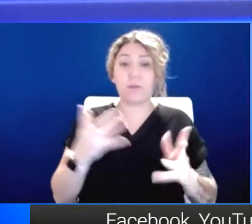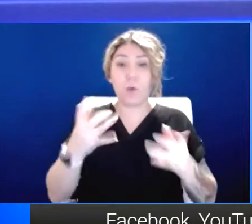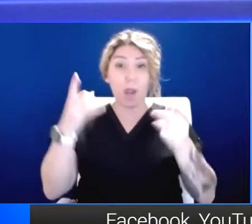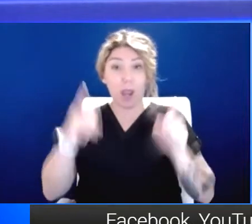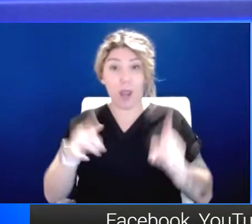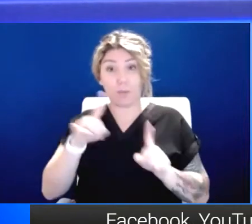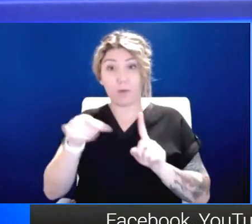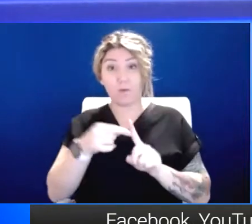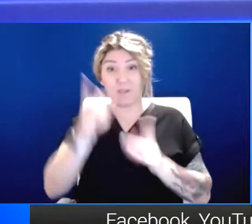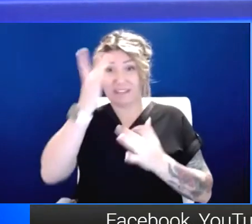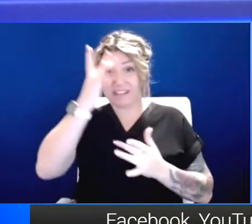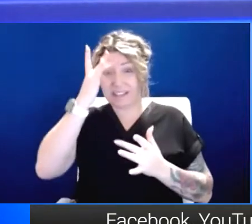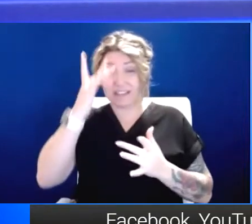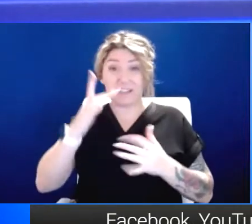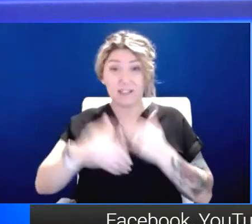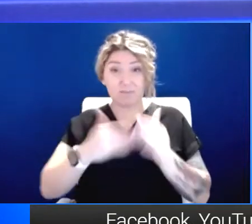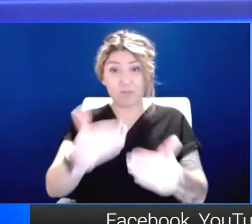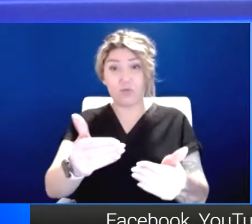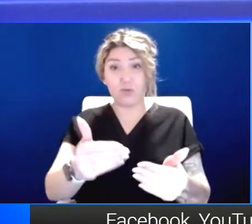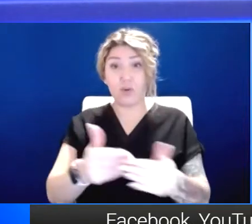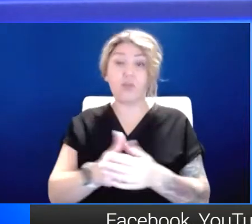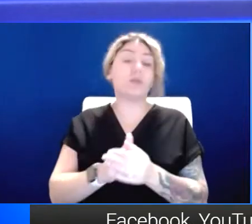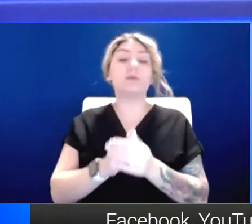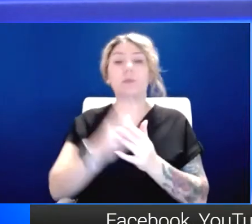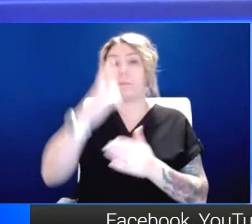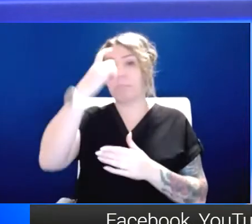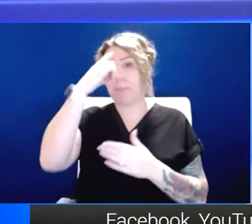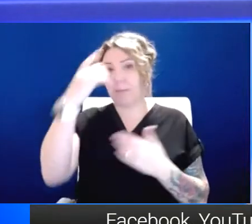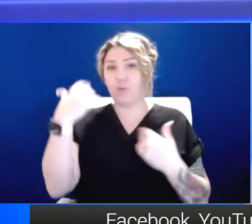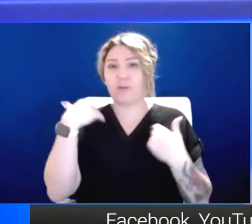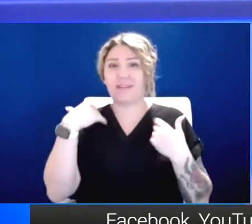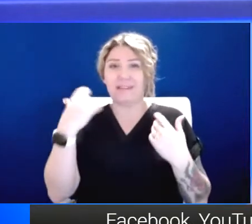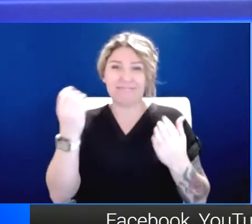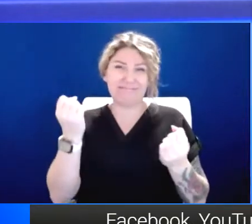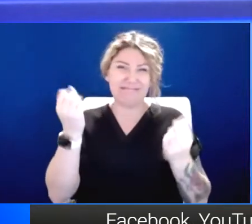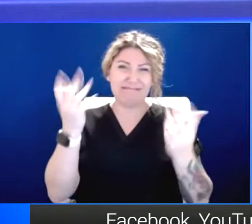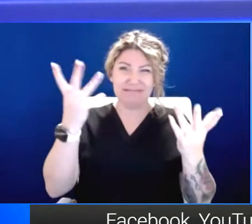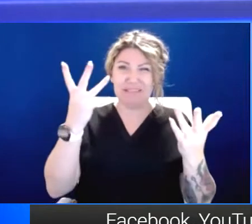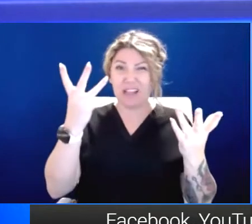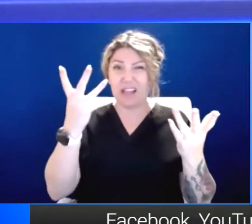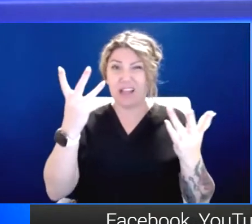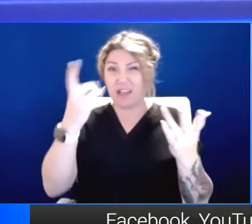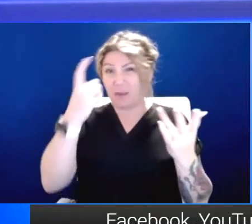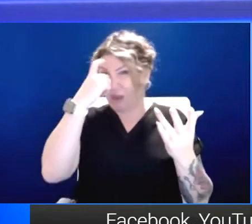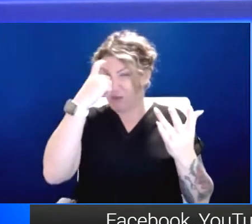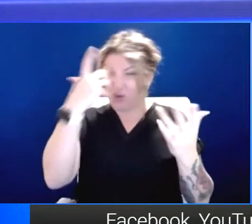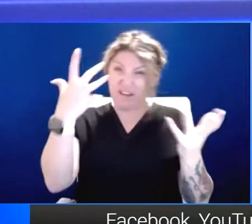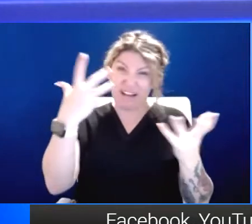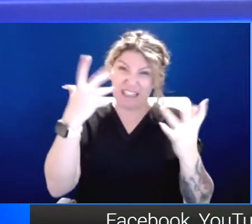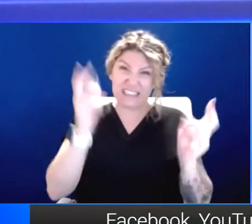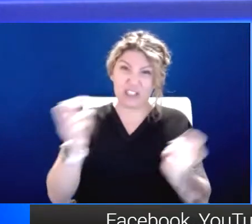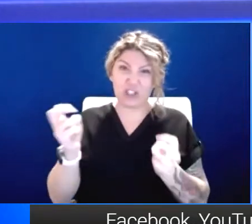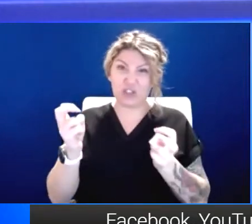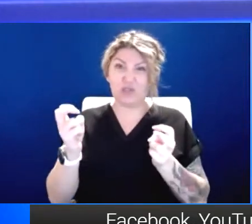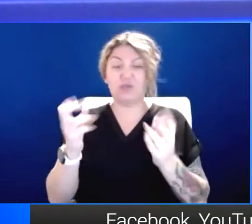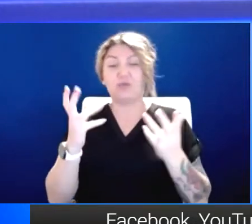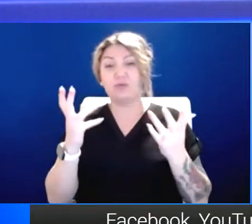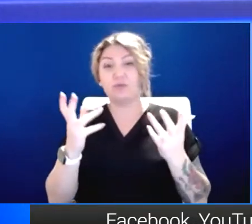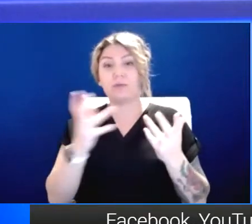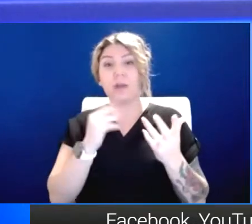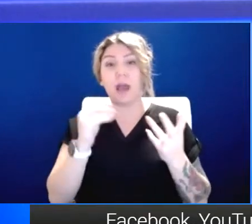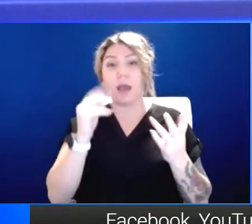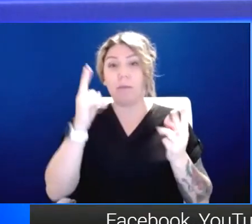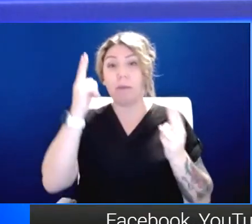is patients can start having memory issues. And the other thing that can happen is they can start having sometimes